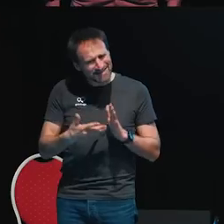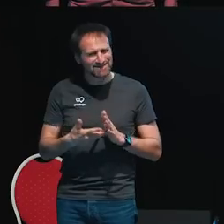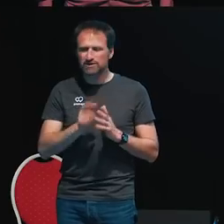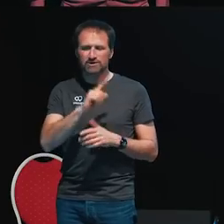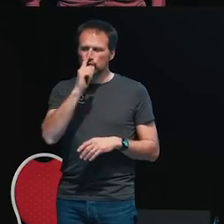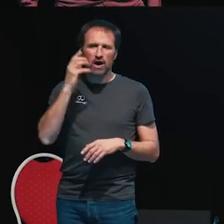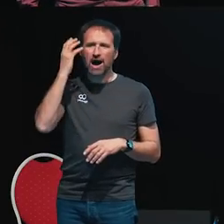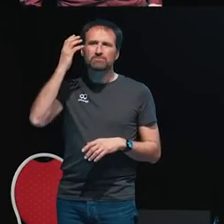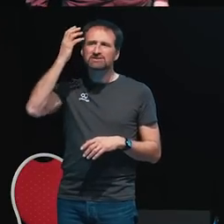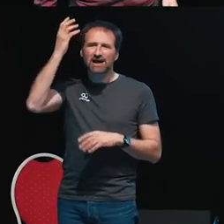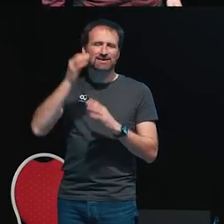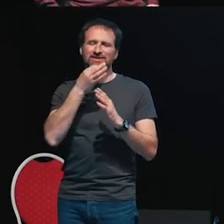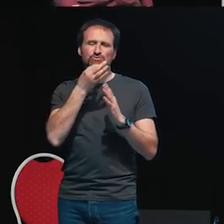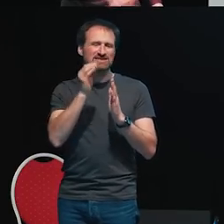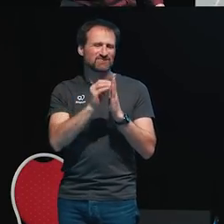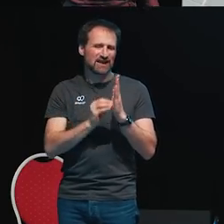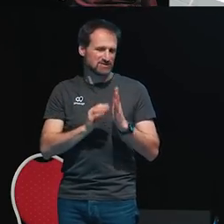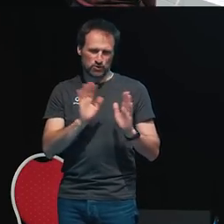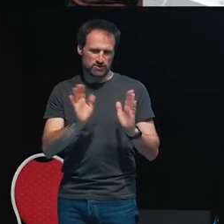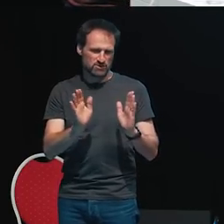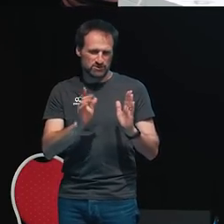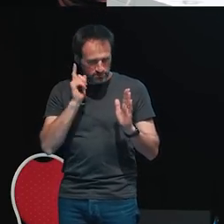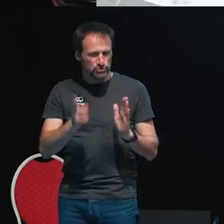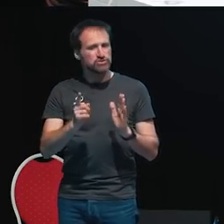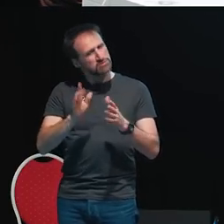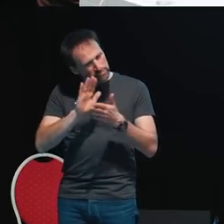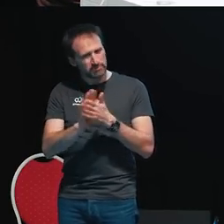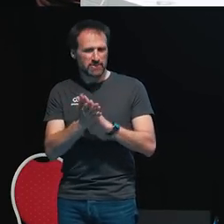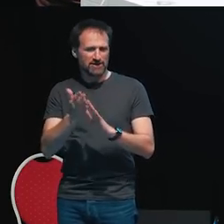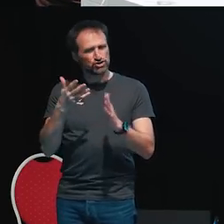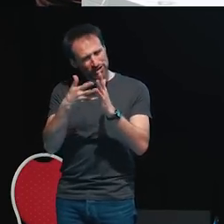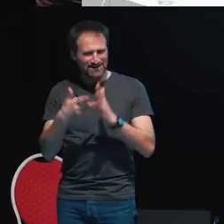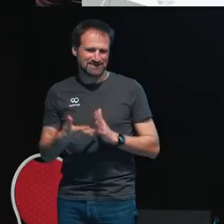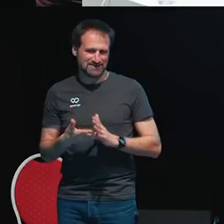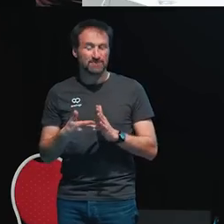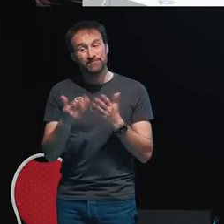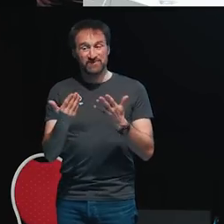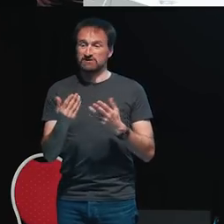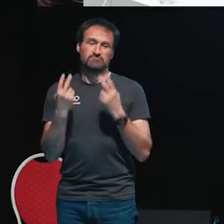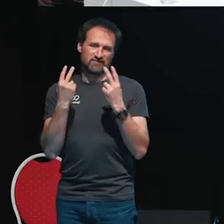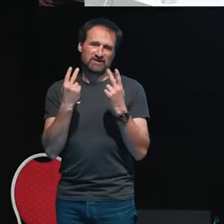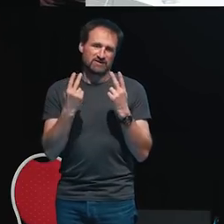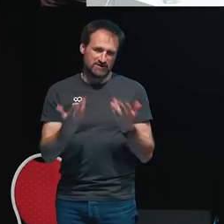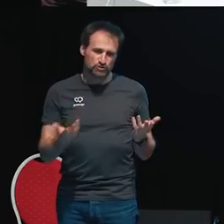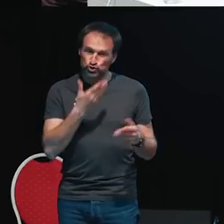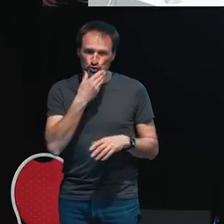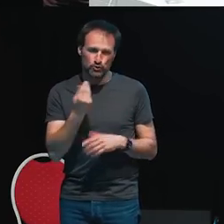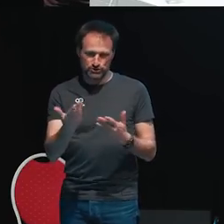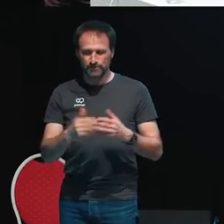abstract specification, and that is really nice. And before a feature reaches stage